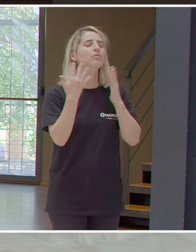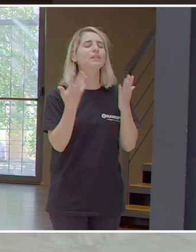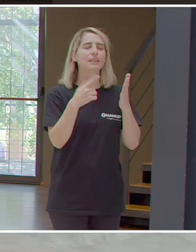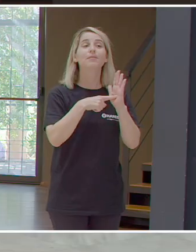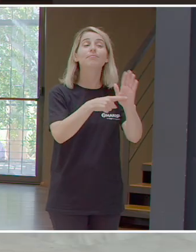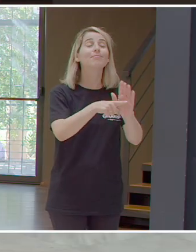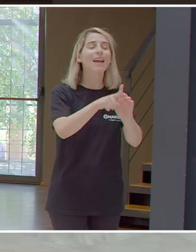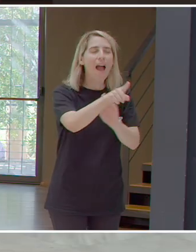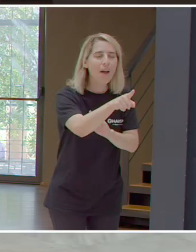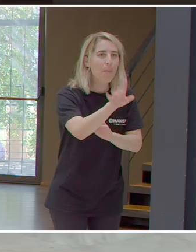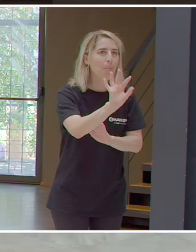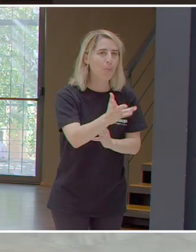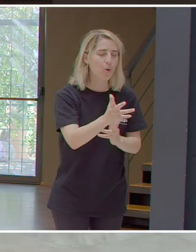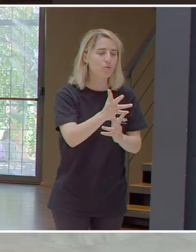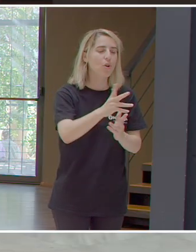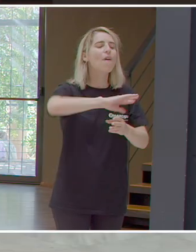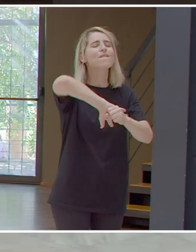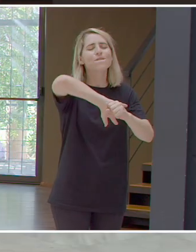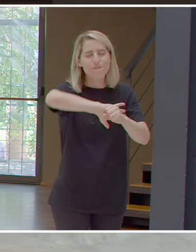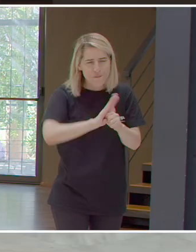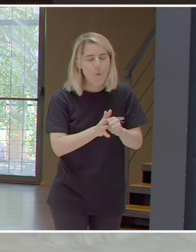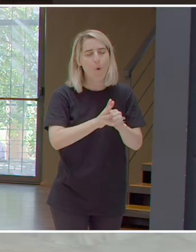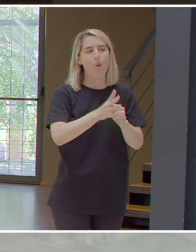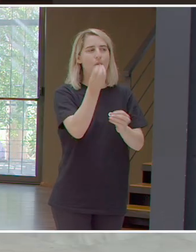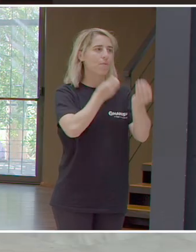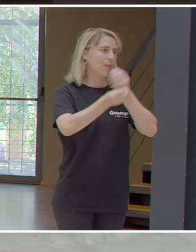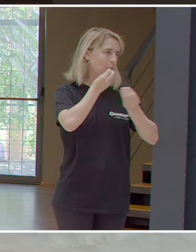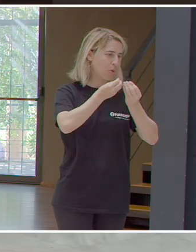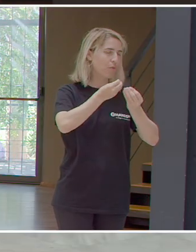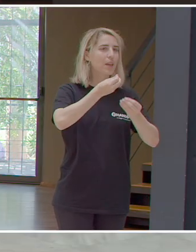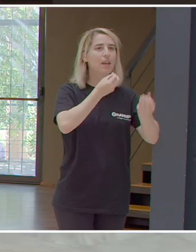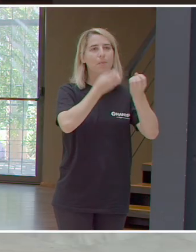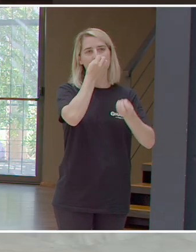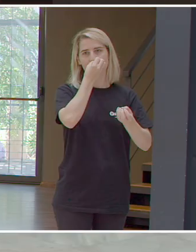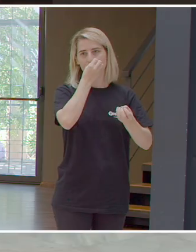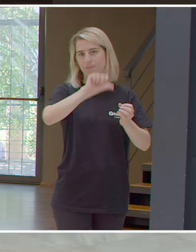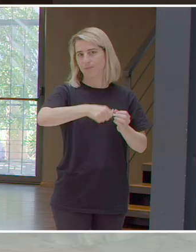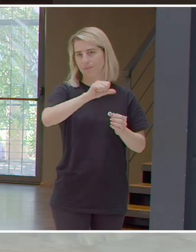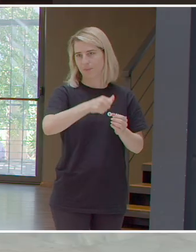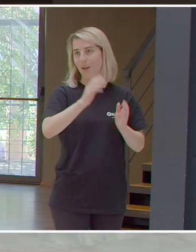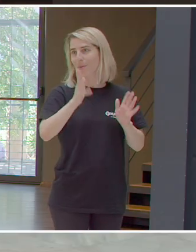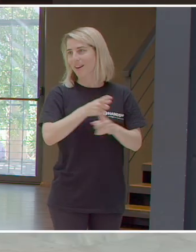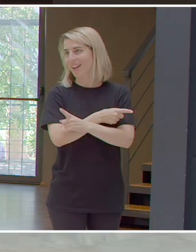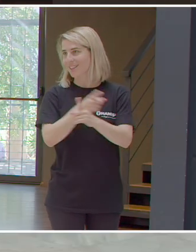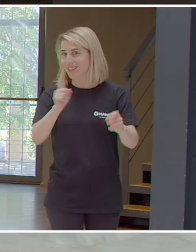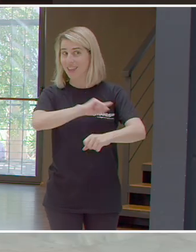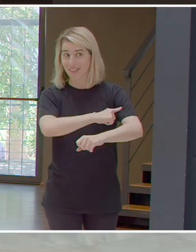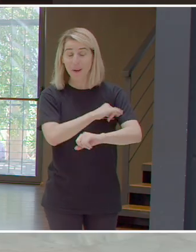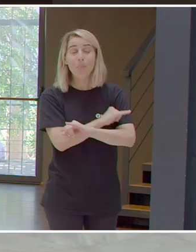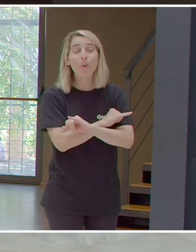and that is going on a whole food plant-based diet, even though you might never have heard this one from your medical